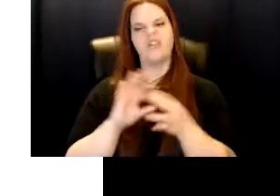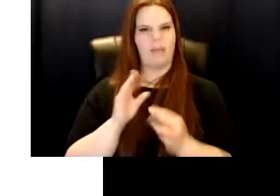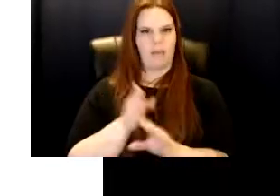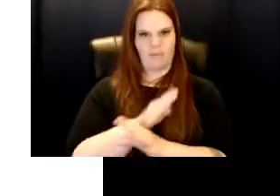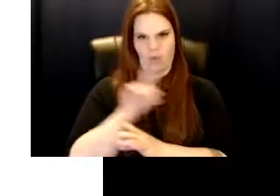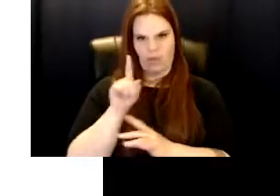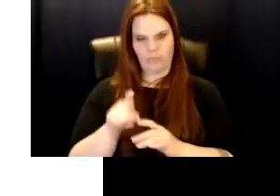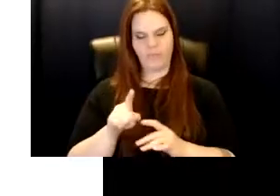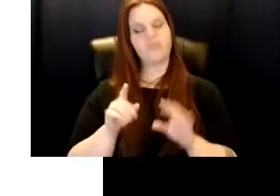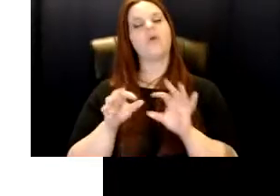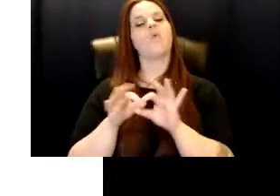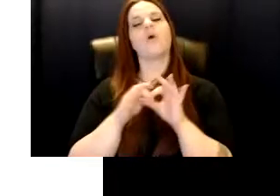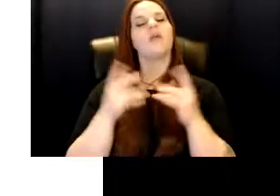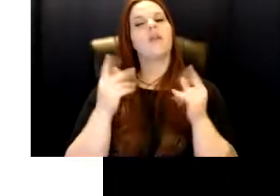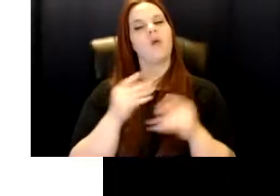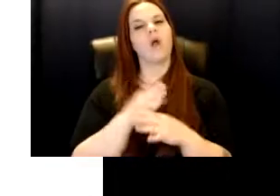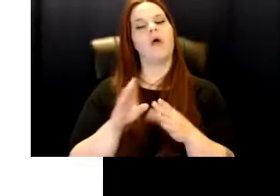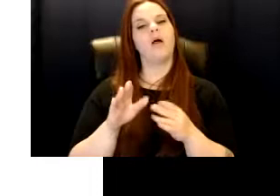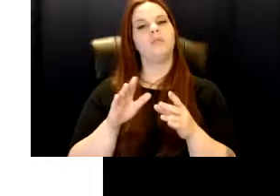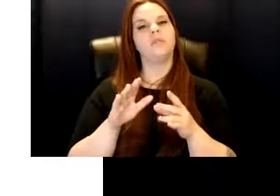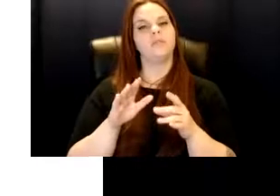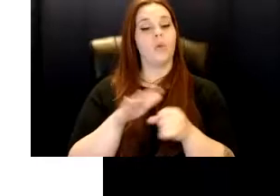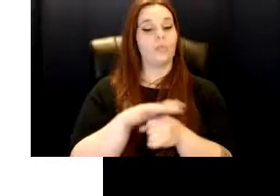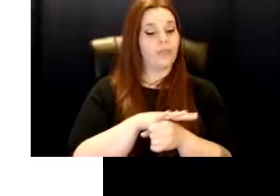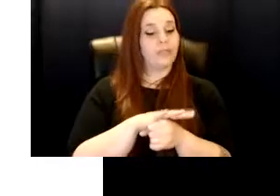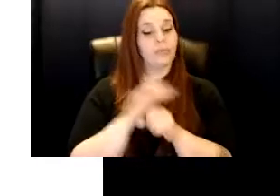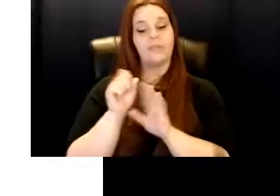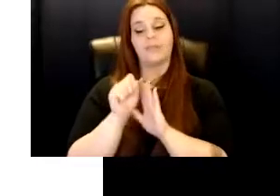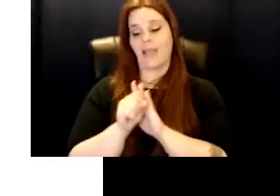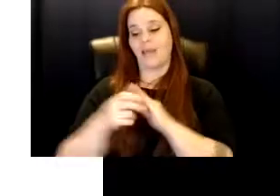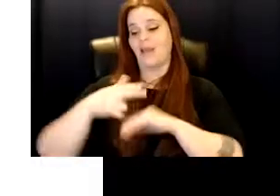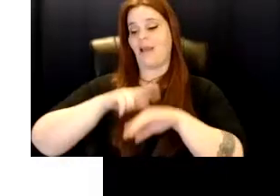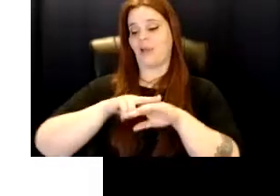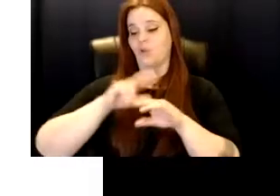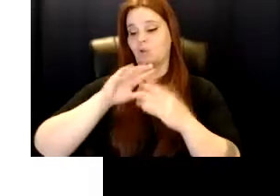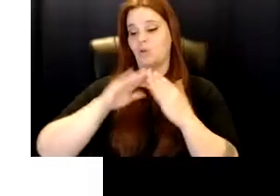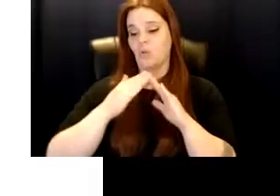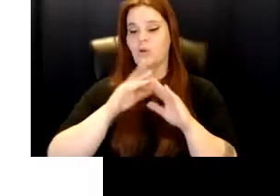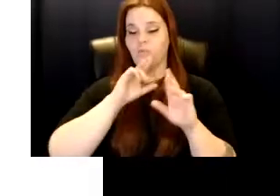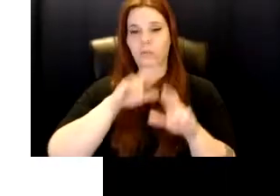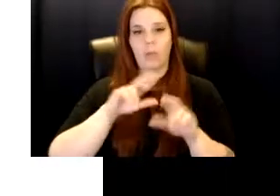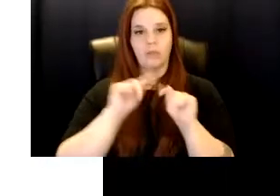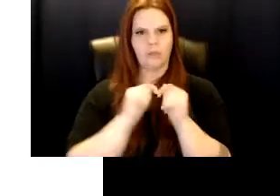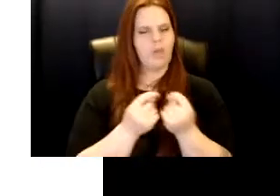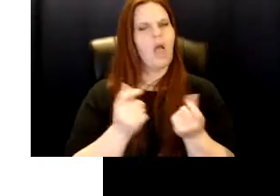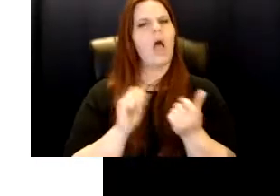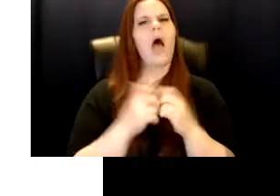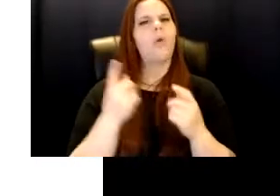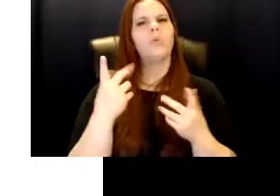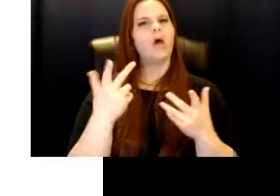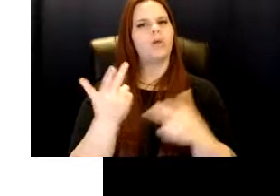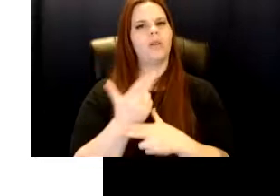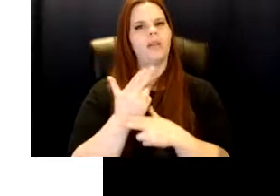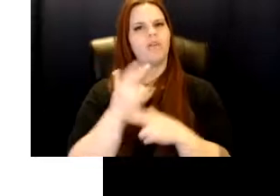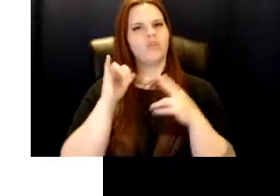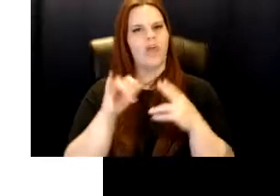are coordinated efforts across municipal, state, and national community emergency response teams. How might one leverage this to implement